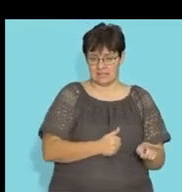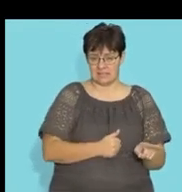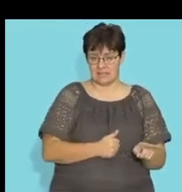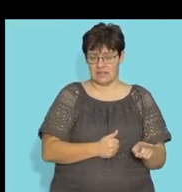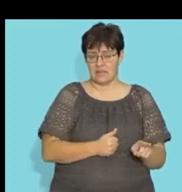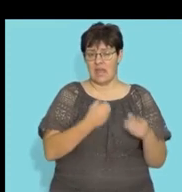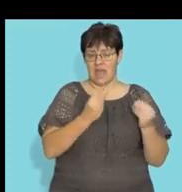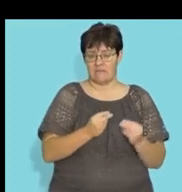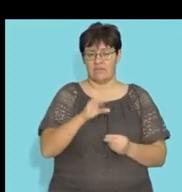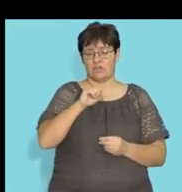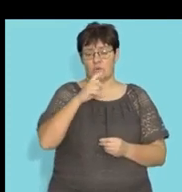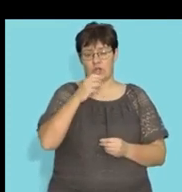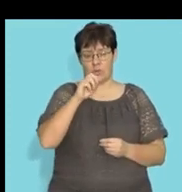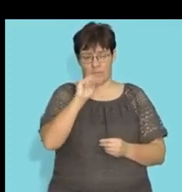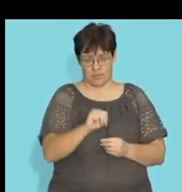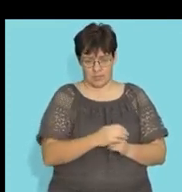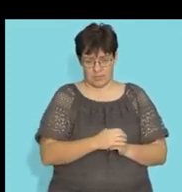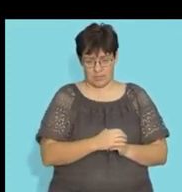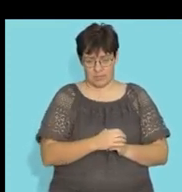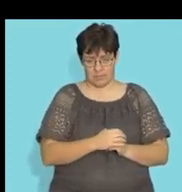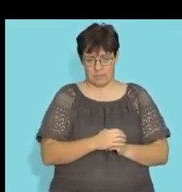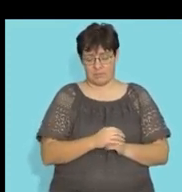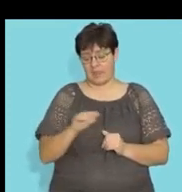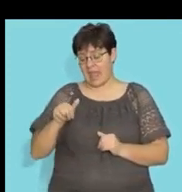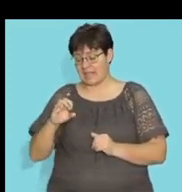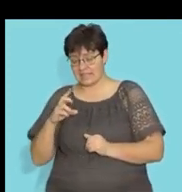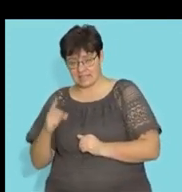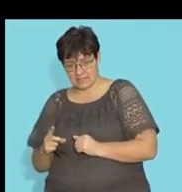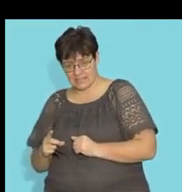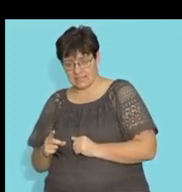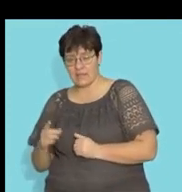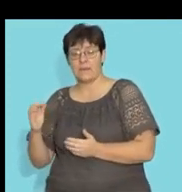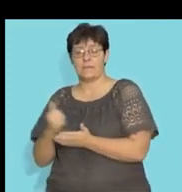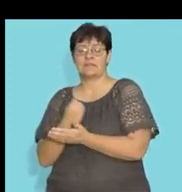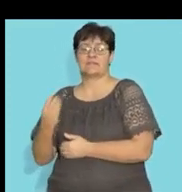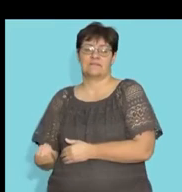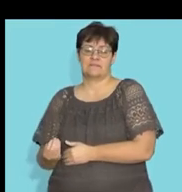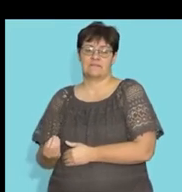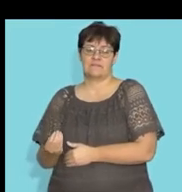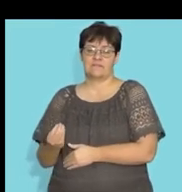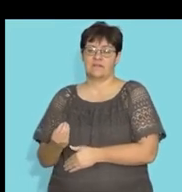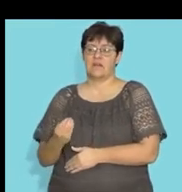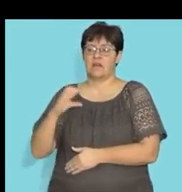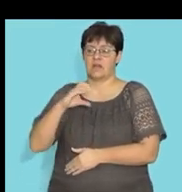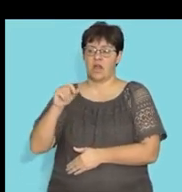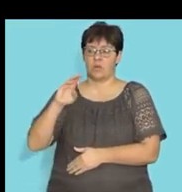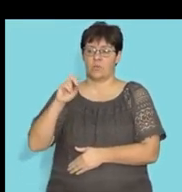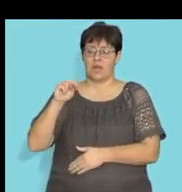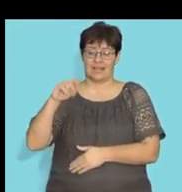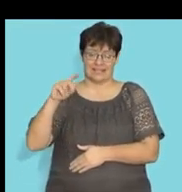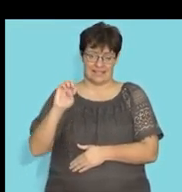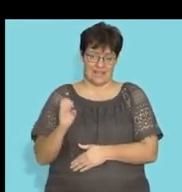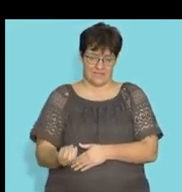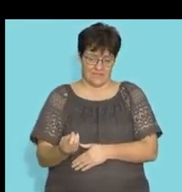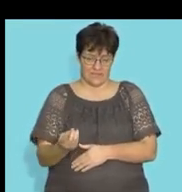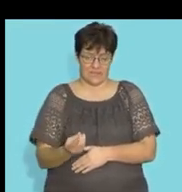here must have sodium in, and the acid here must have carbonate in.